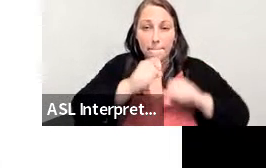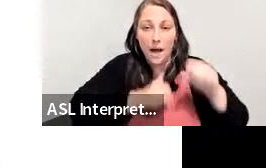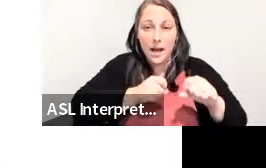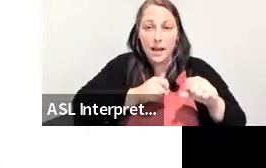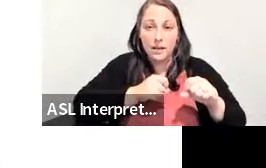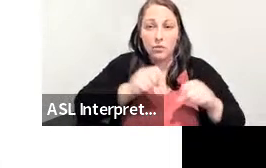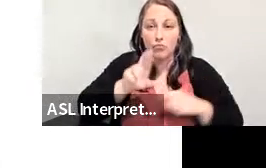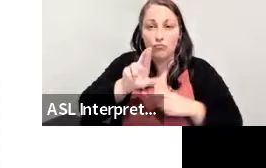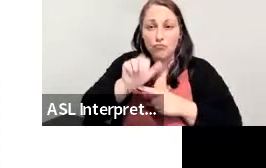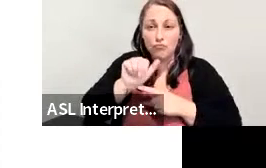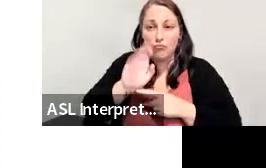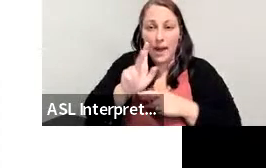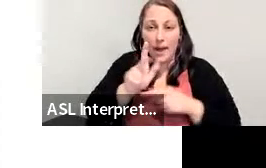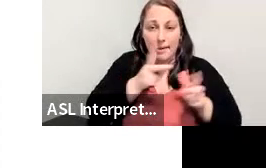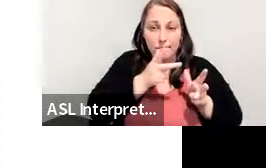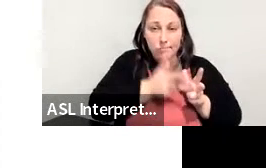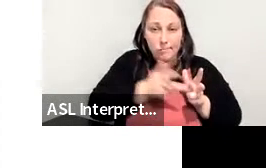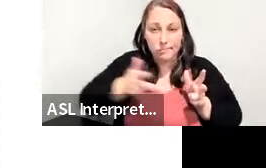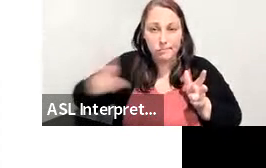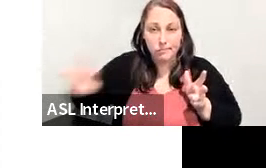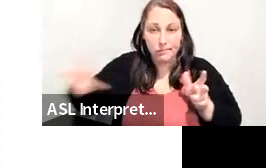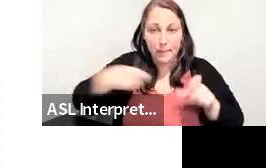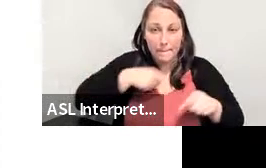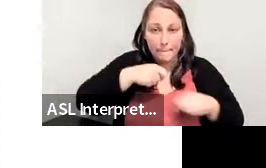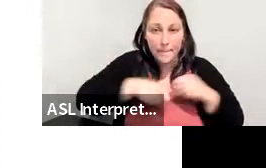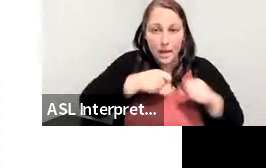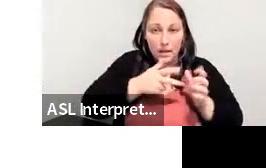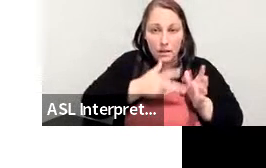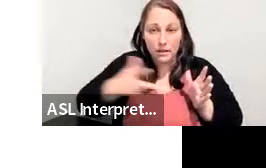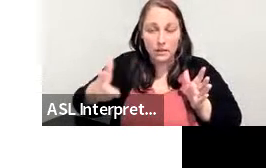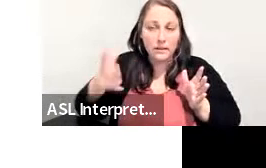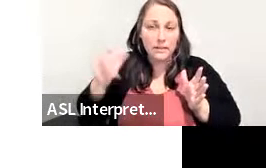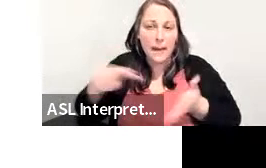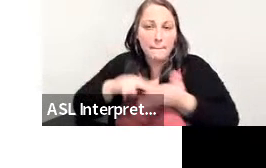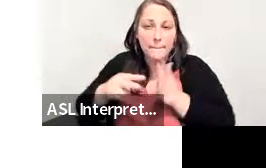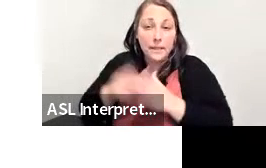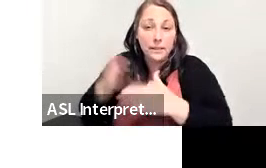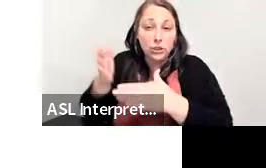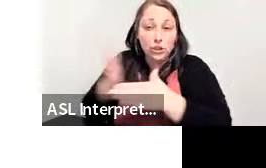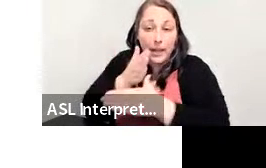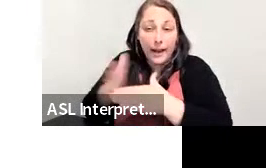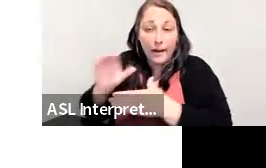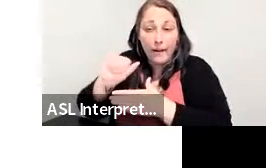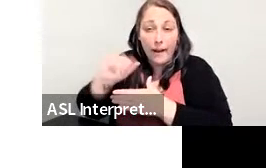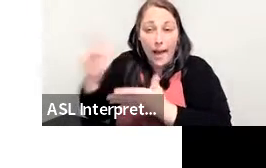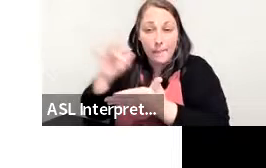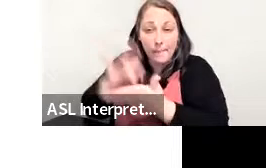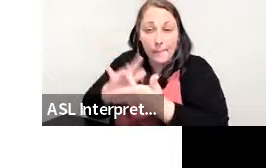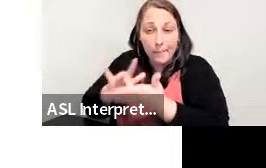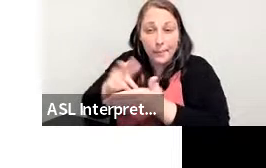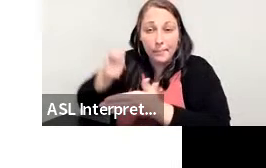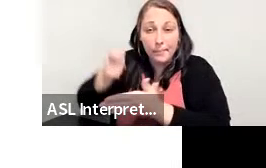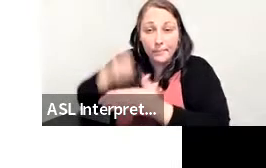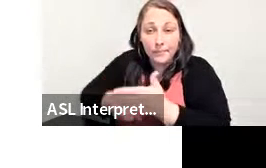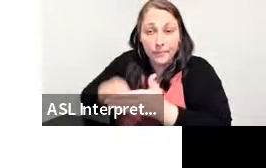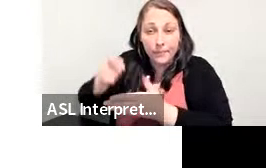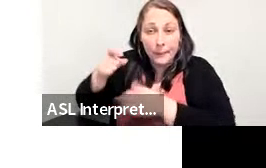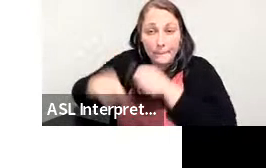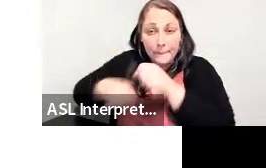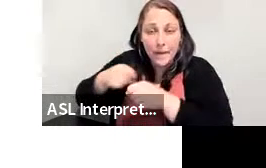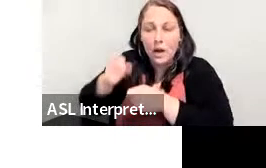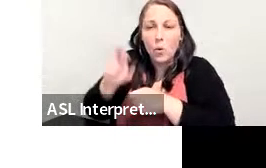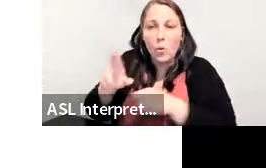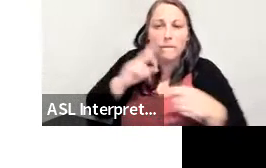racks or bike racks for the residents for their personal bikes? There These are. the- So go ahead. Go ahead. Yeah, for